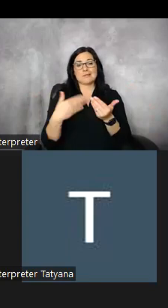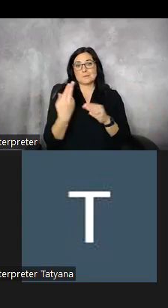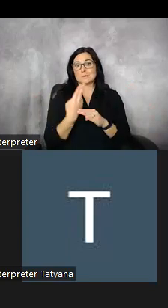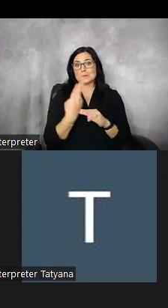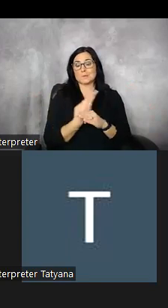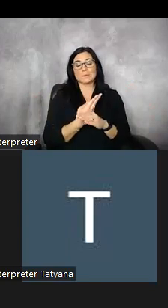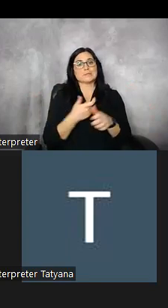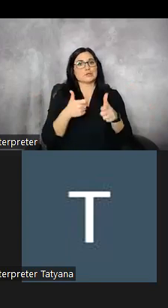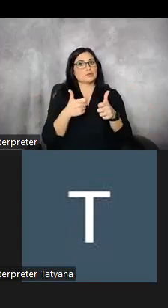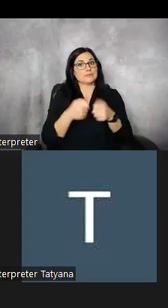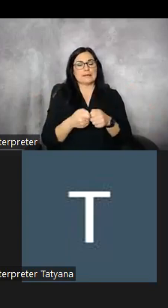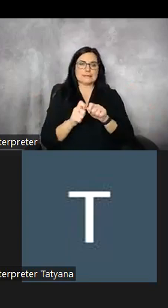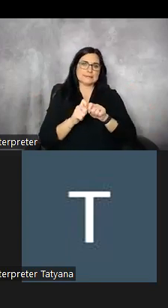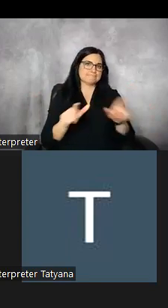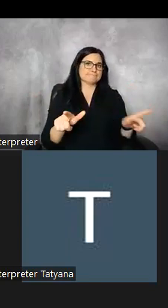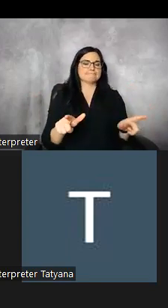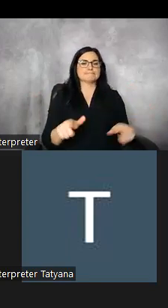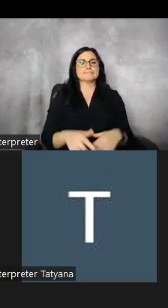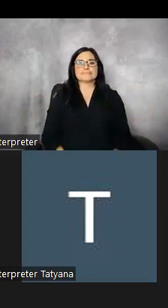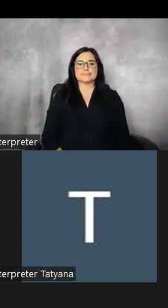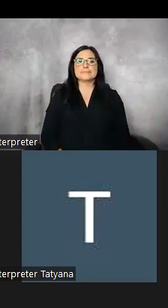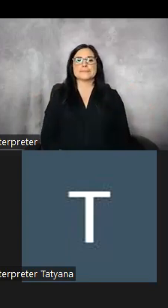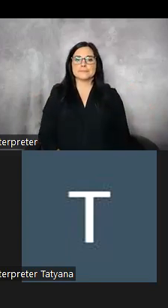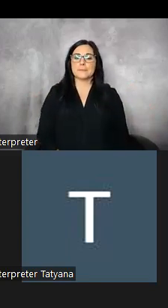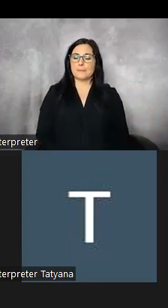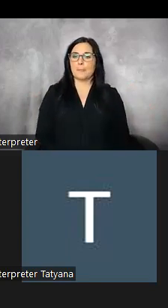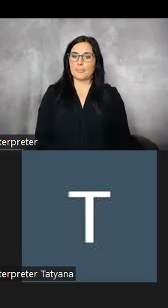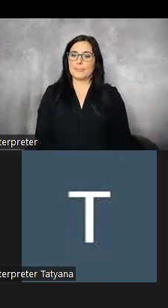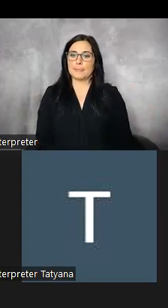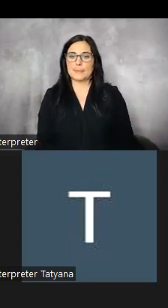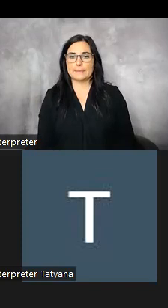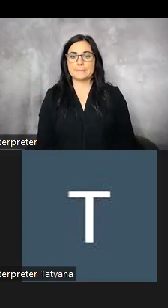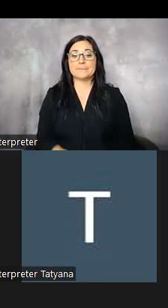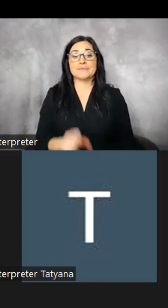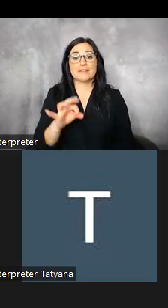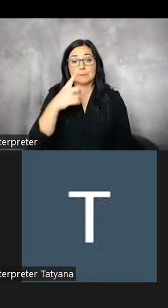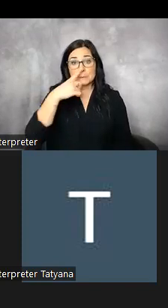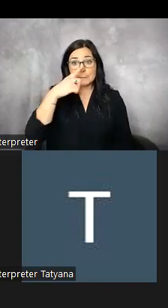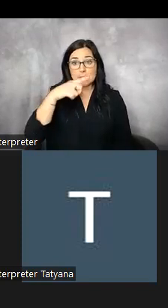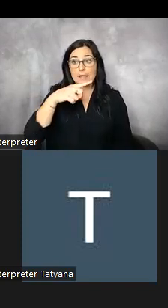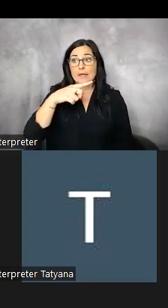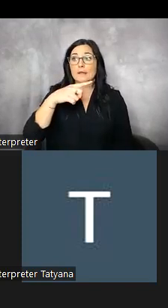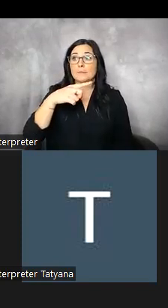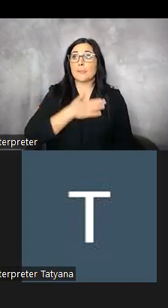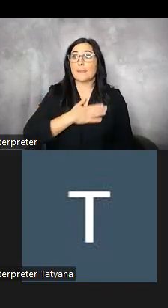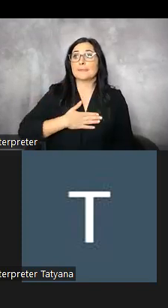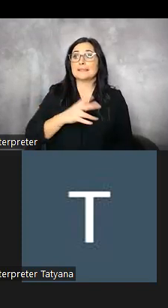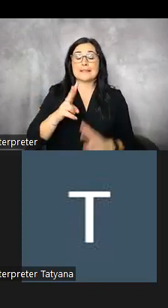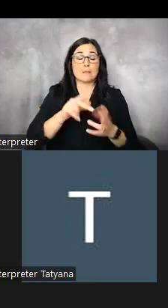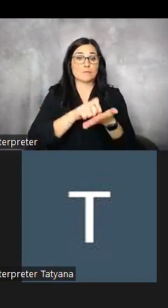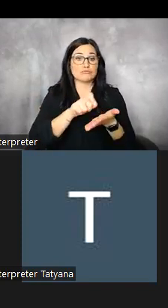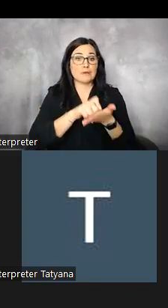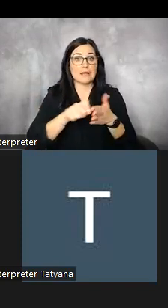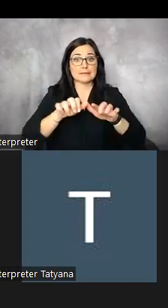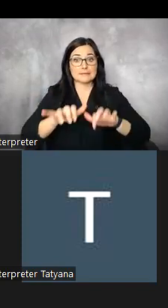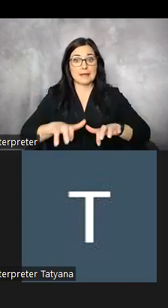those things, and then it's kind of the catch-all of whatever's going on. But if you could, please either write messages, or I don't know how